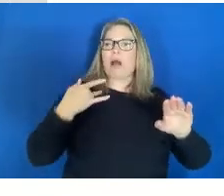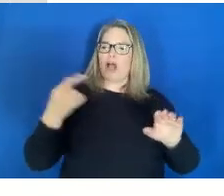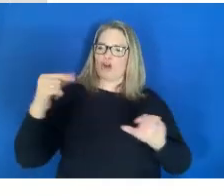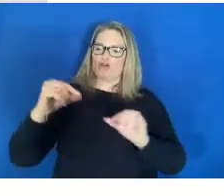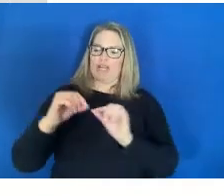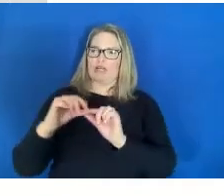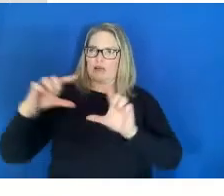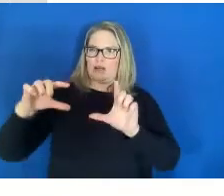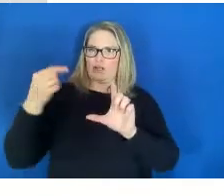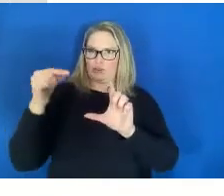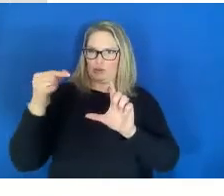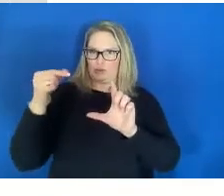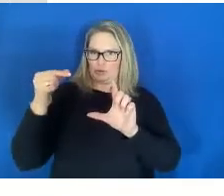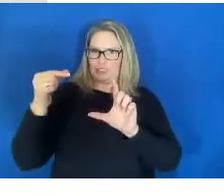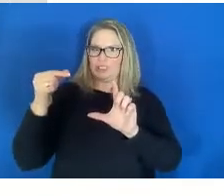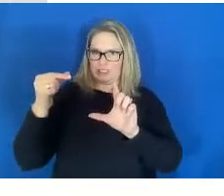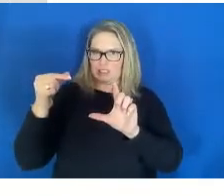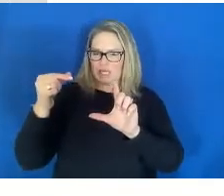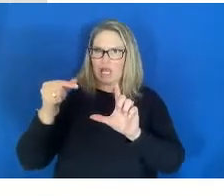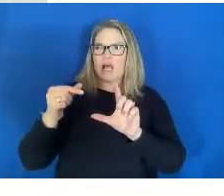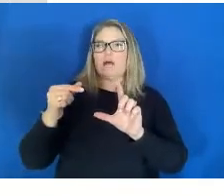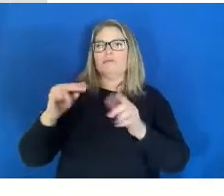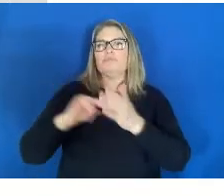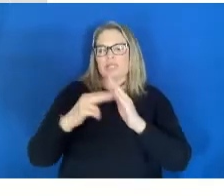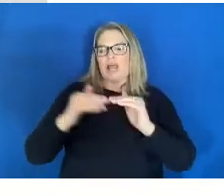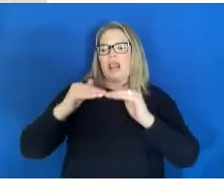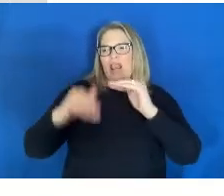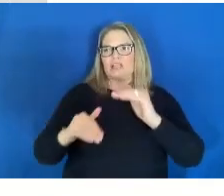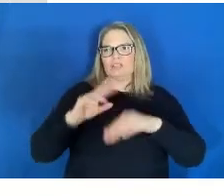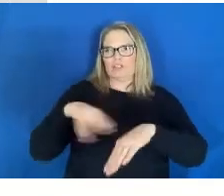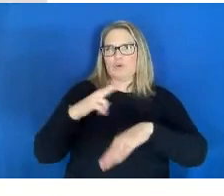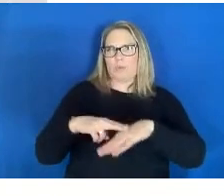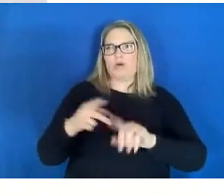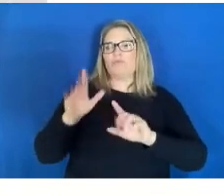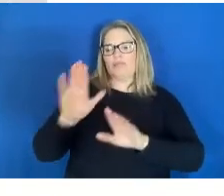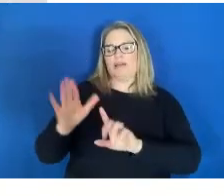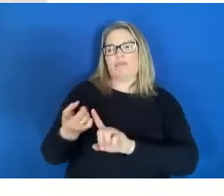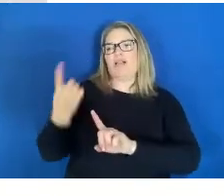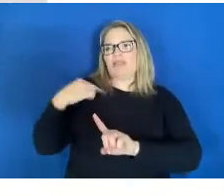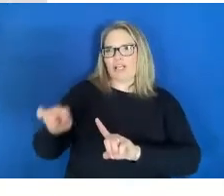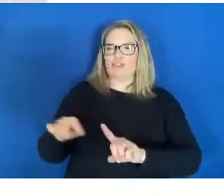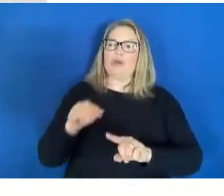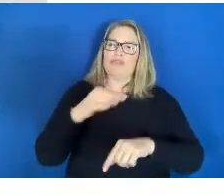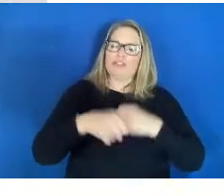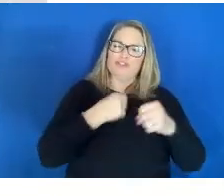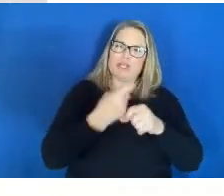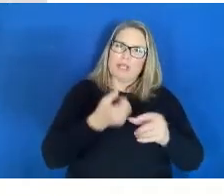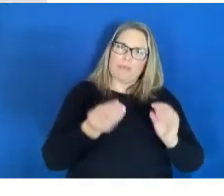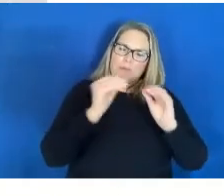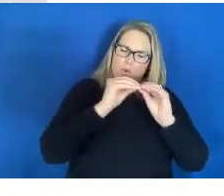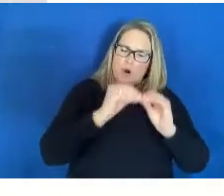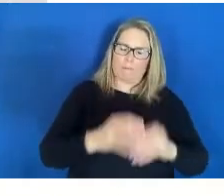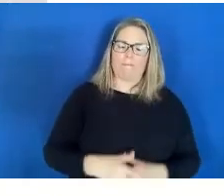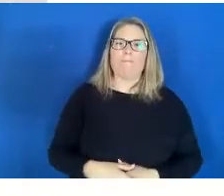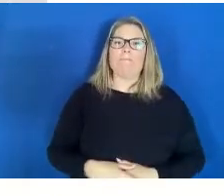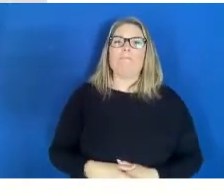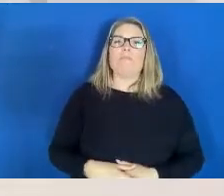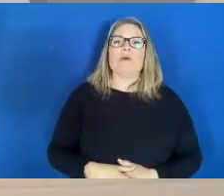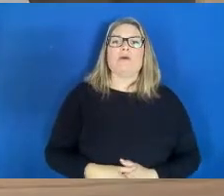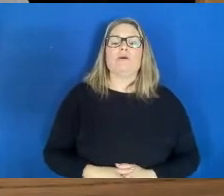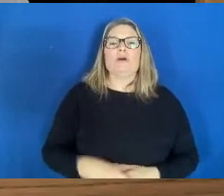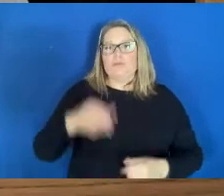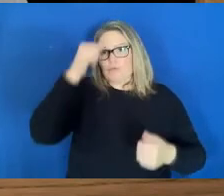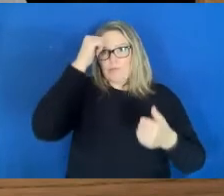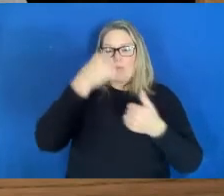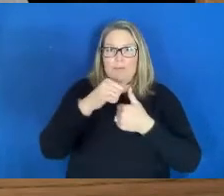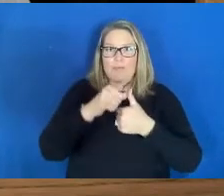showing slightly less than normal over the long-term average. It is important to remember a main driver of flooding is